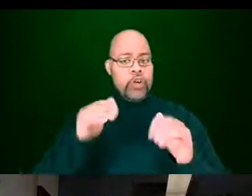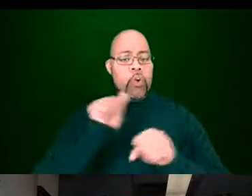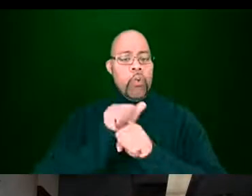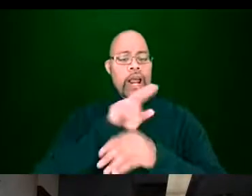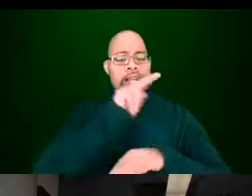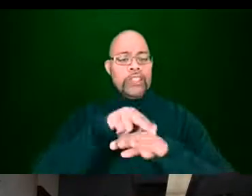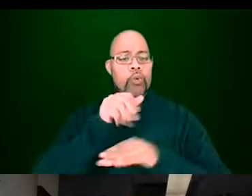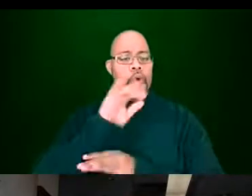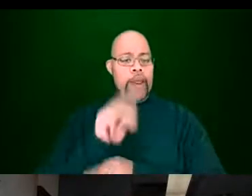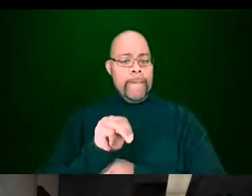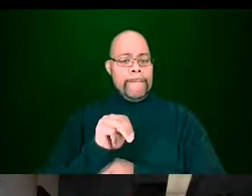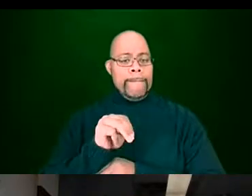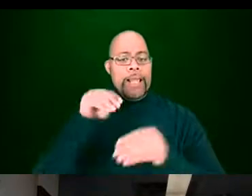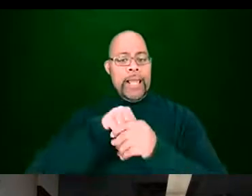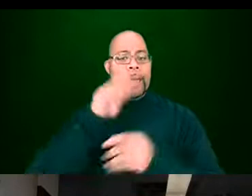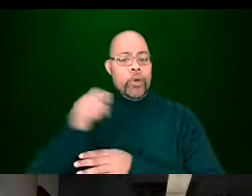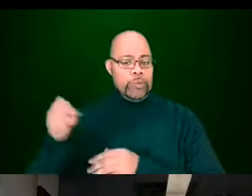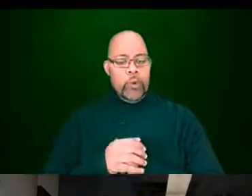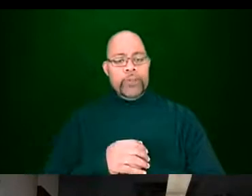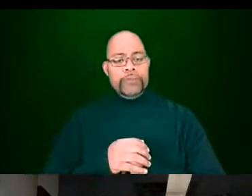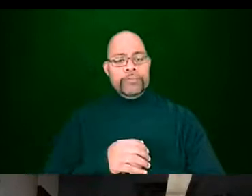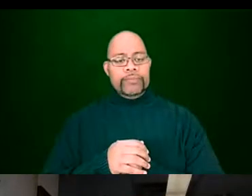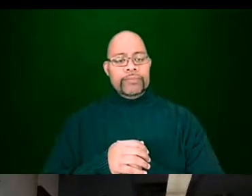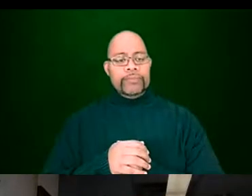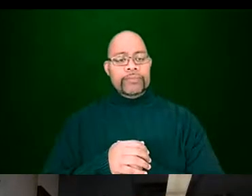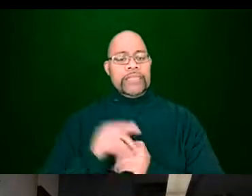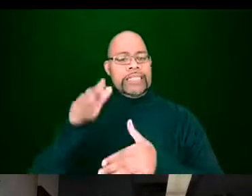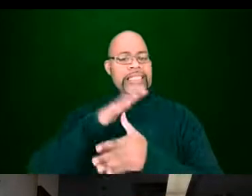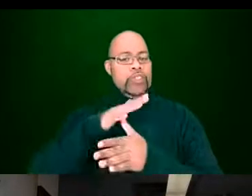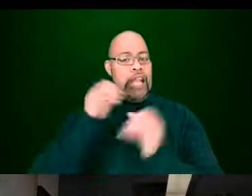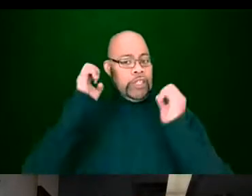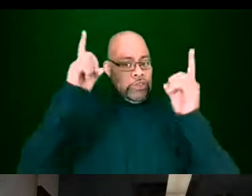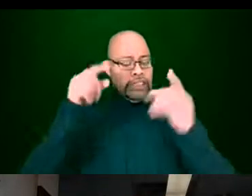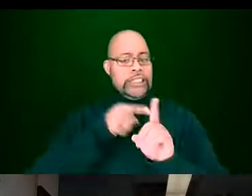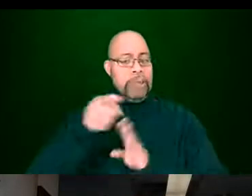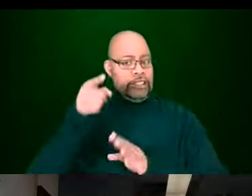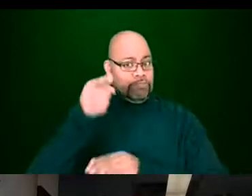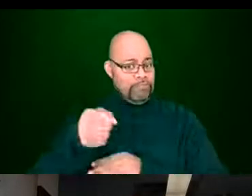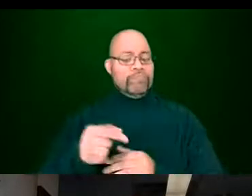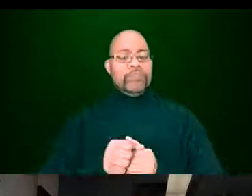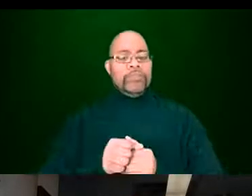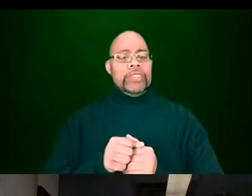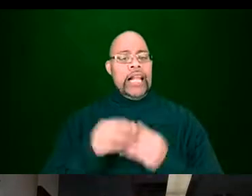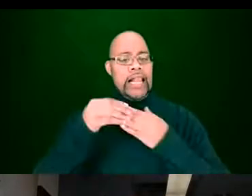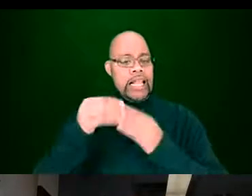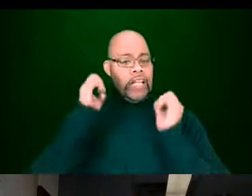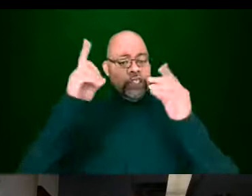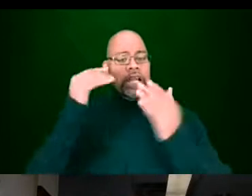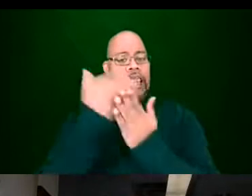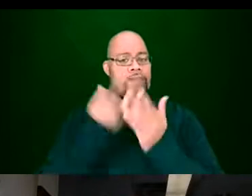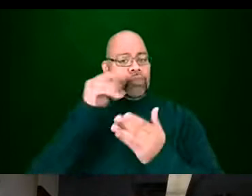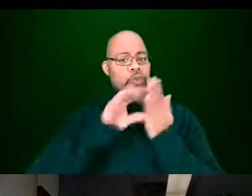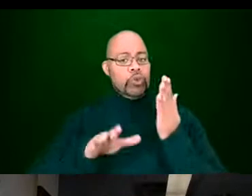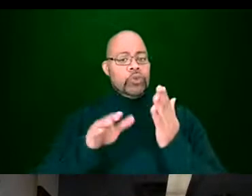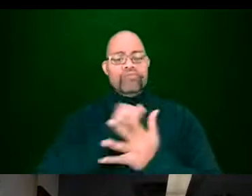National Aquarium located in Baltimore. As a senior education specialist, he leads educational lessons for students of